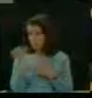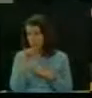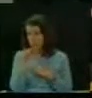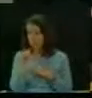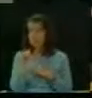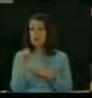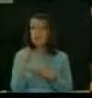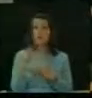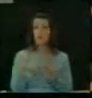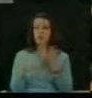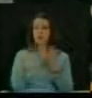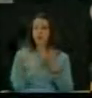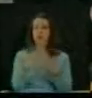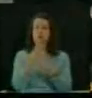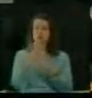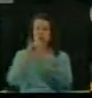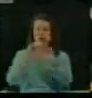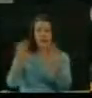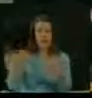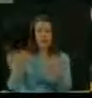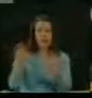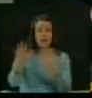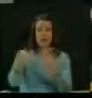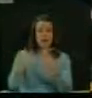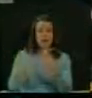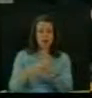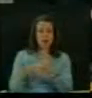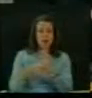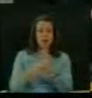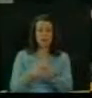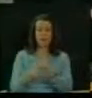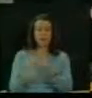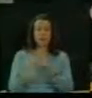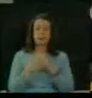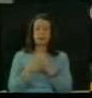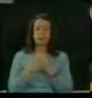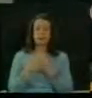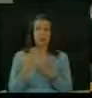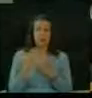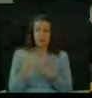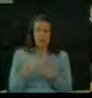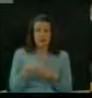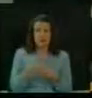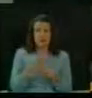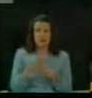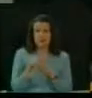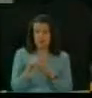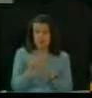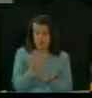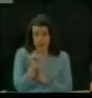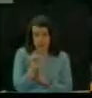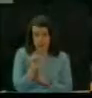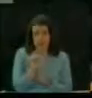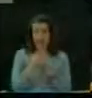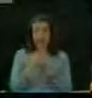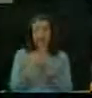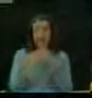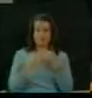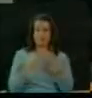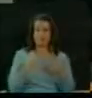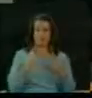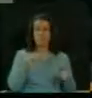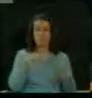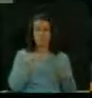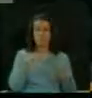have clarified what their ethics policy is anywhere in the state of Tennessee, and then come back to this commission and report what